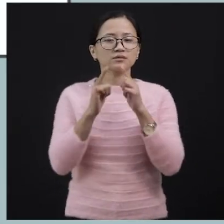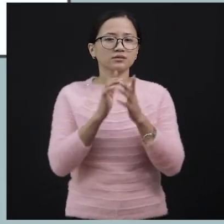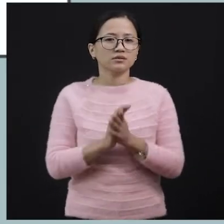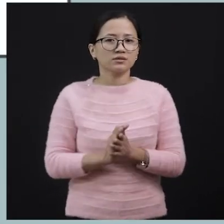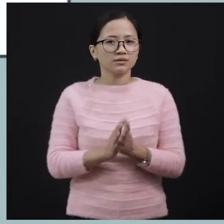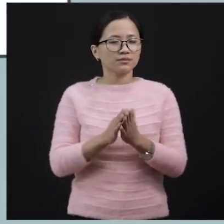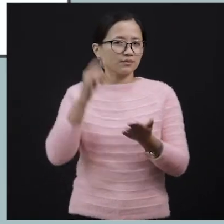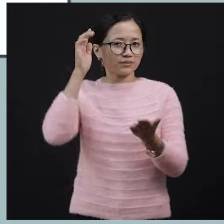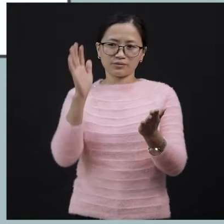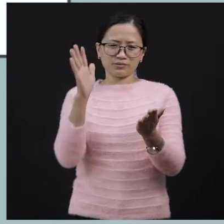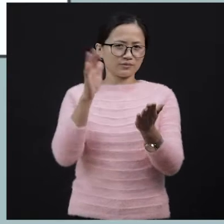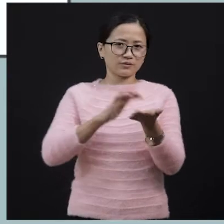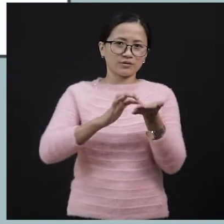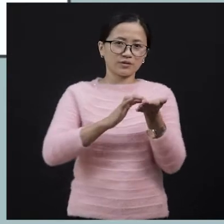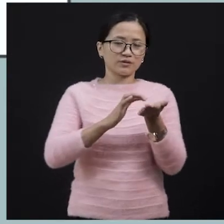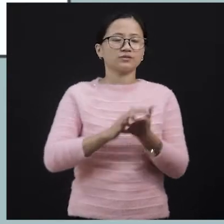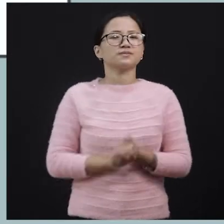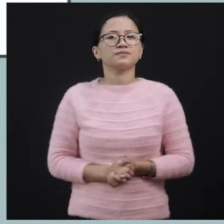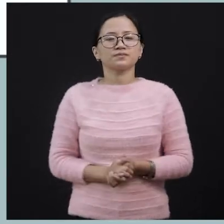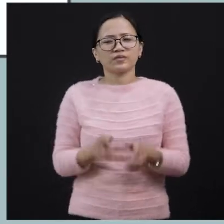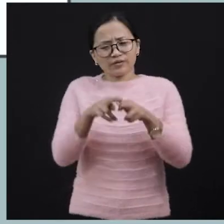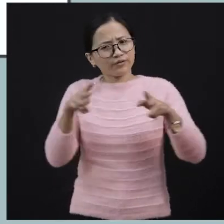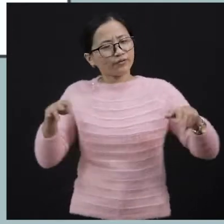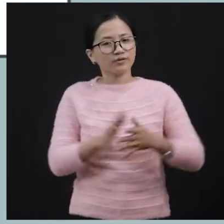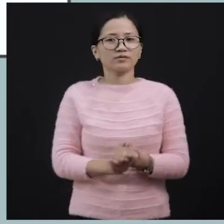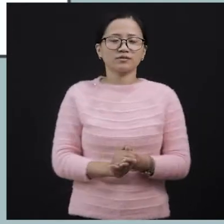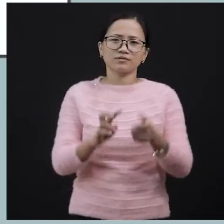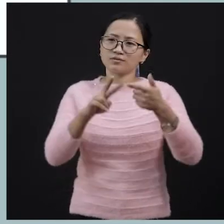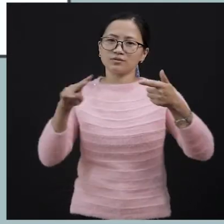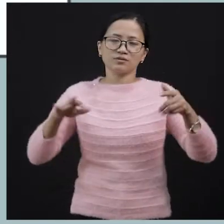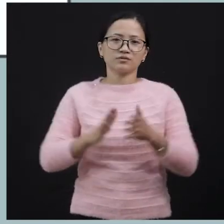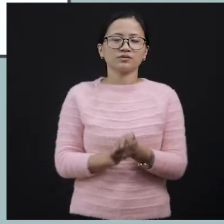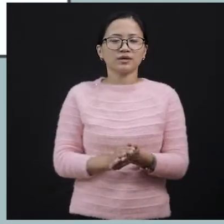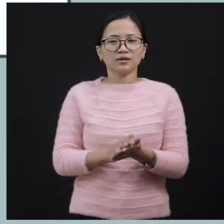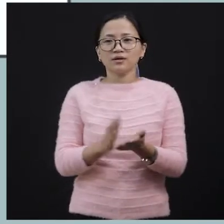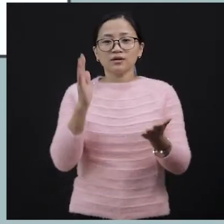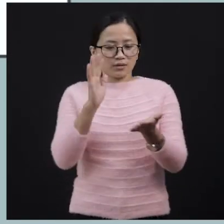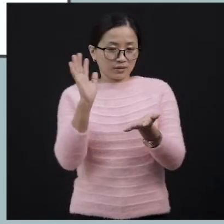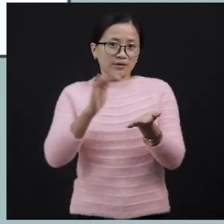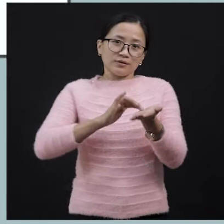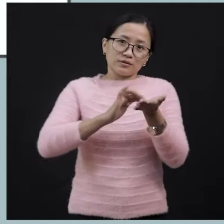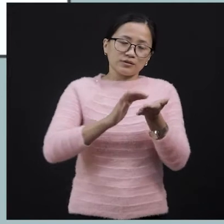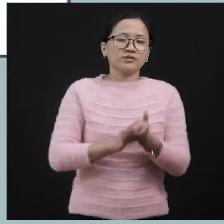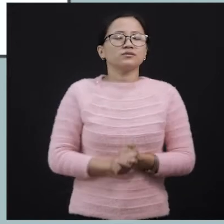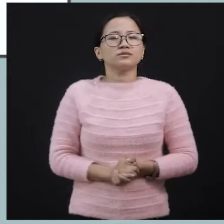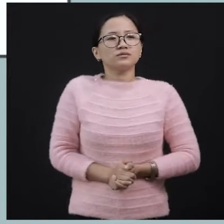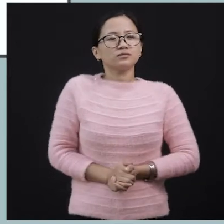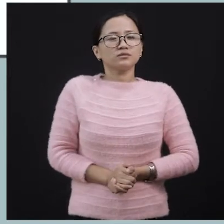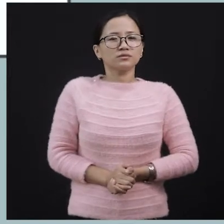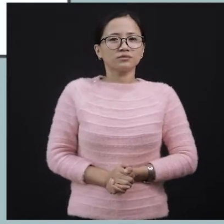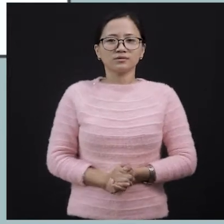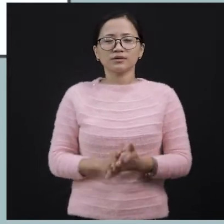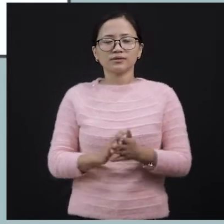about shadows, okay, and the different types of shadows, parts of shadows, as well as we'll discuss